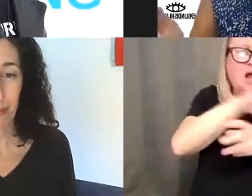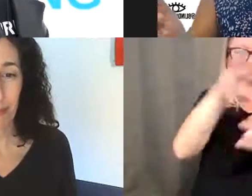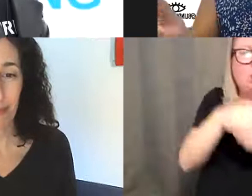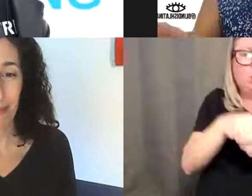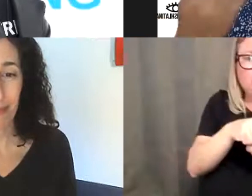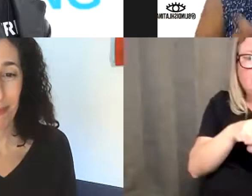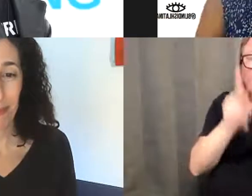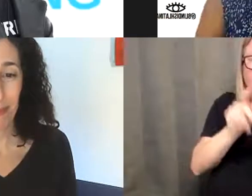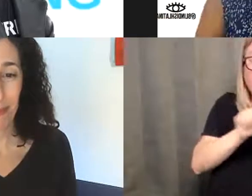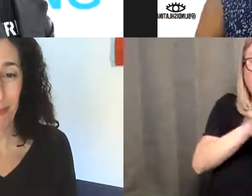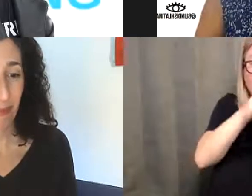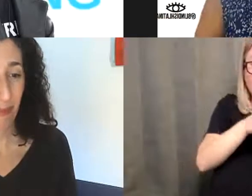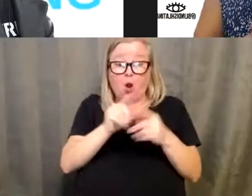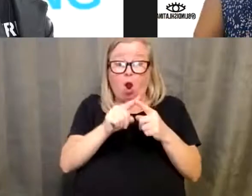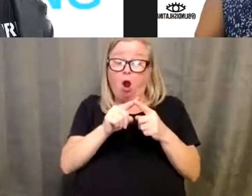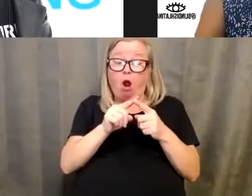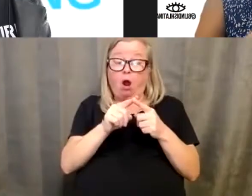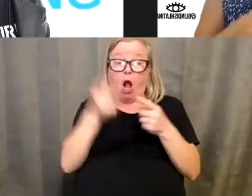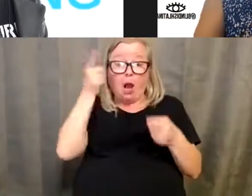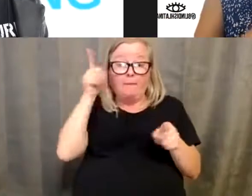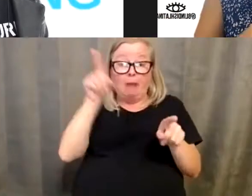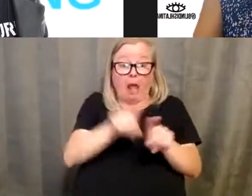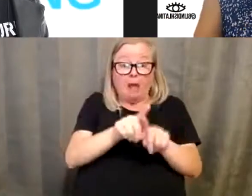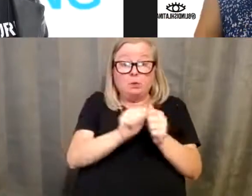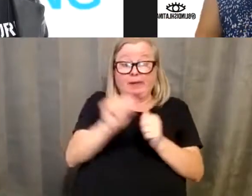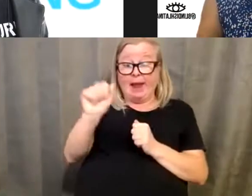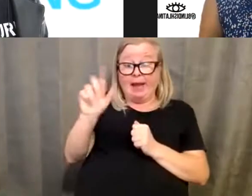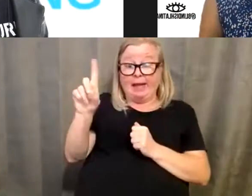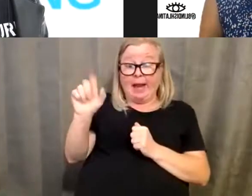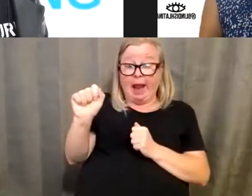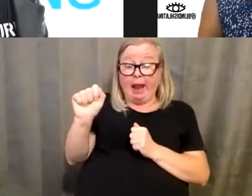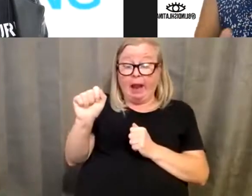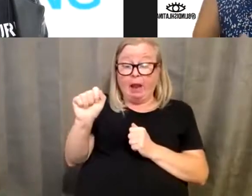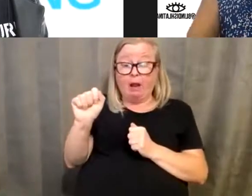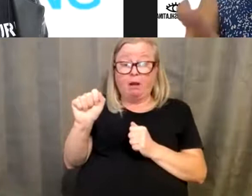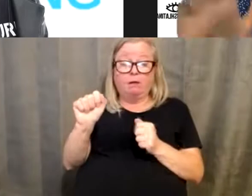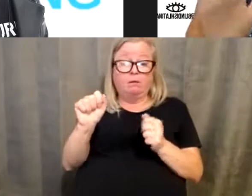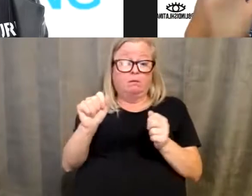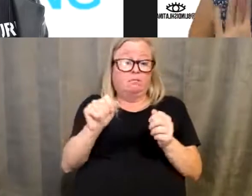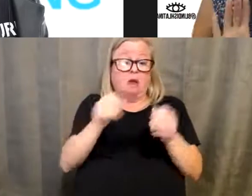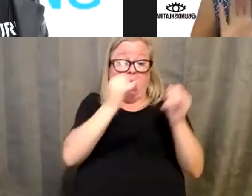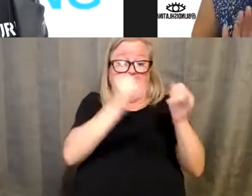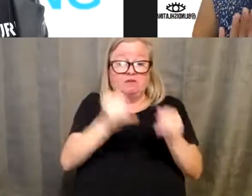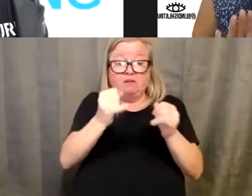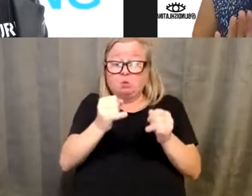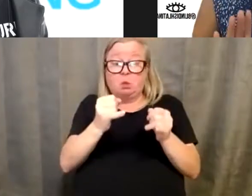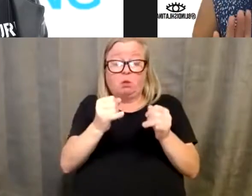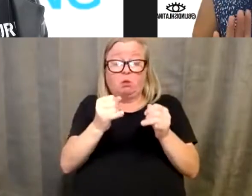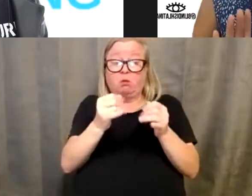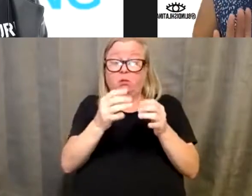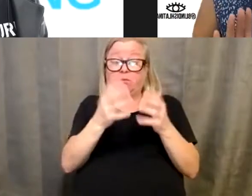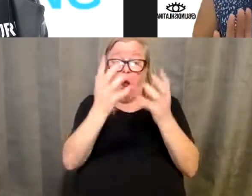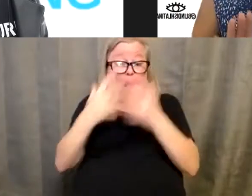be focused on compliance with the ADA and creating individual accommodations. And that's a very reactionary